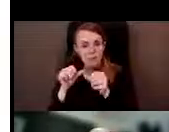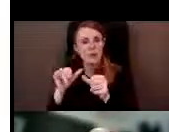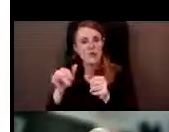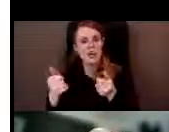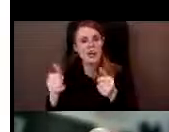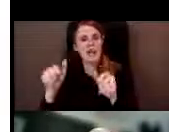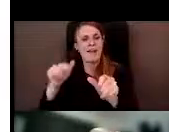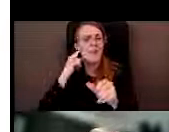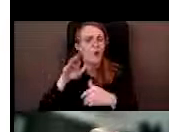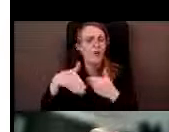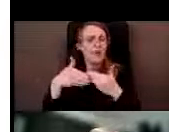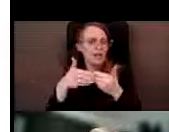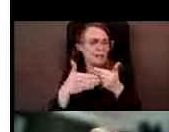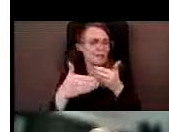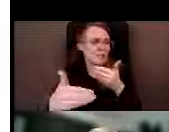discussions that we're holding in March.